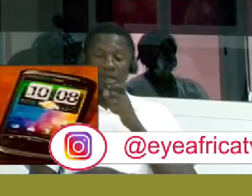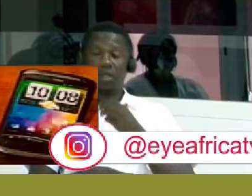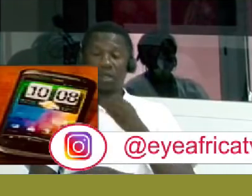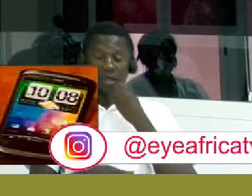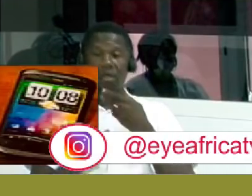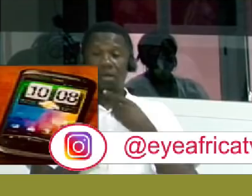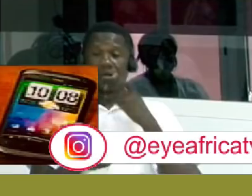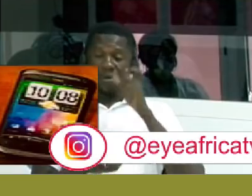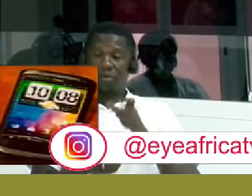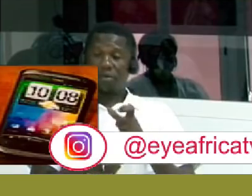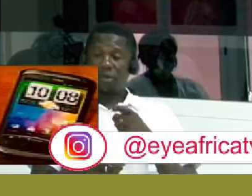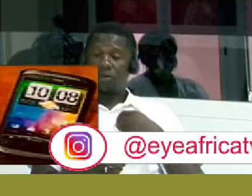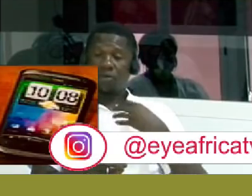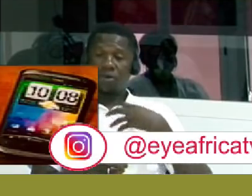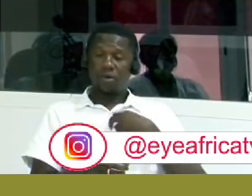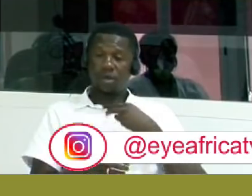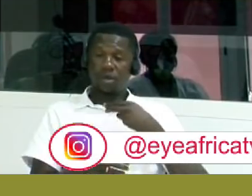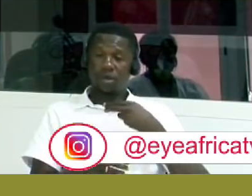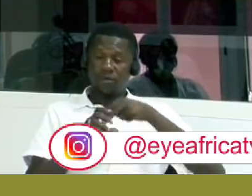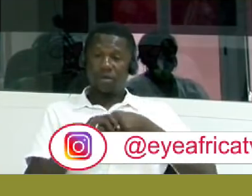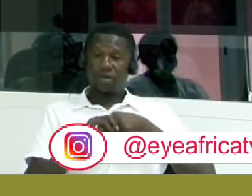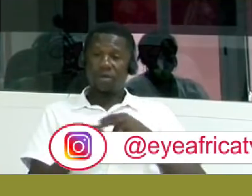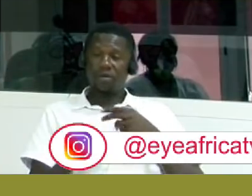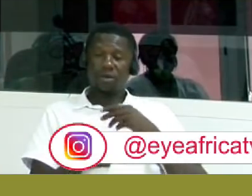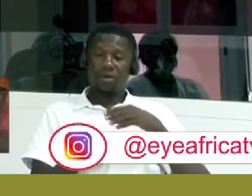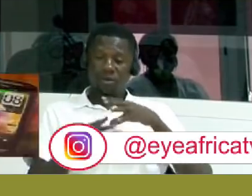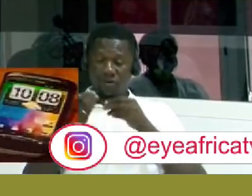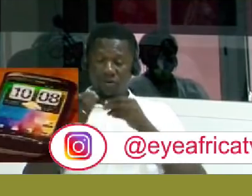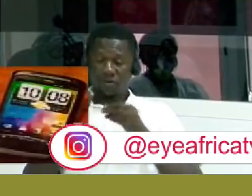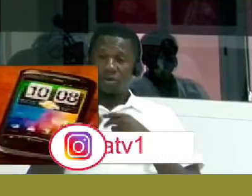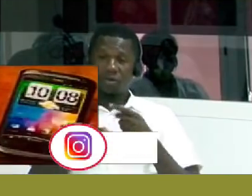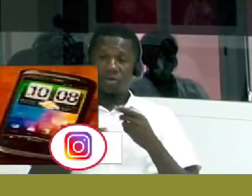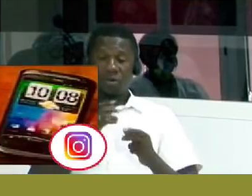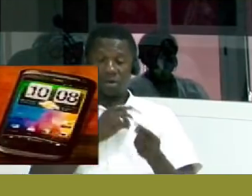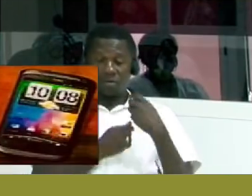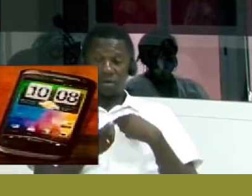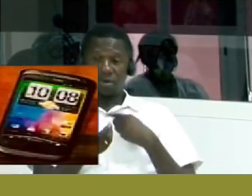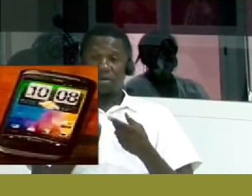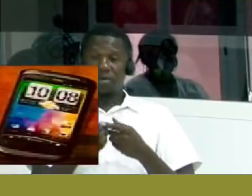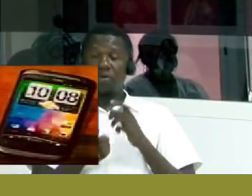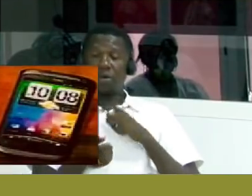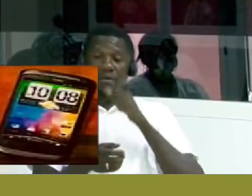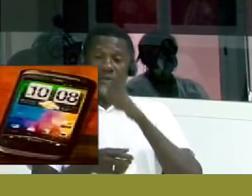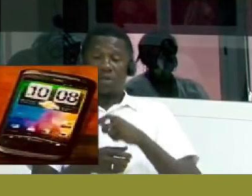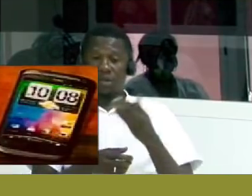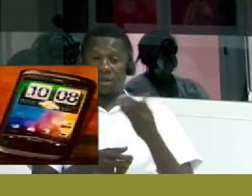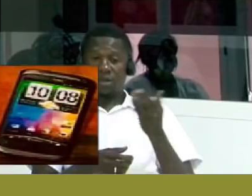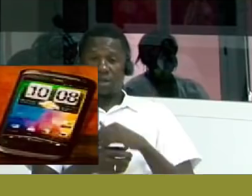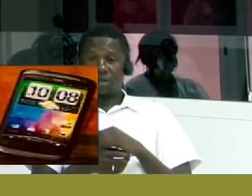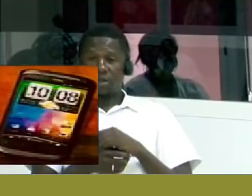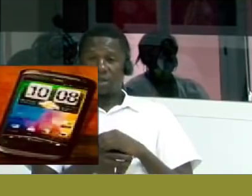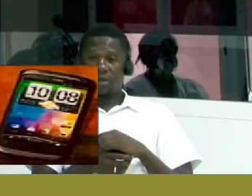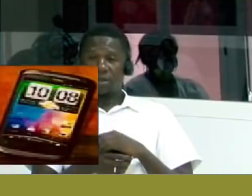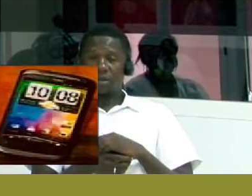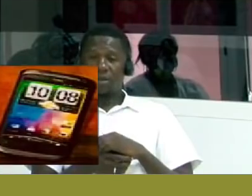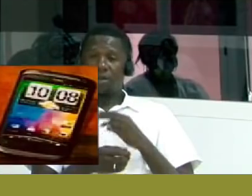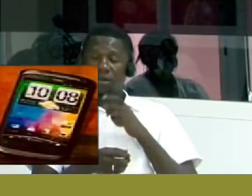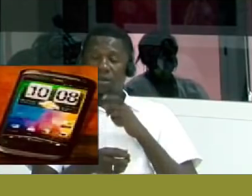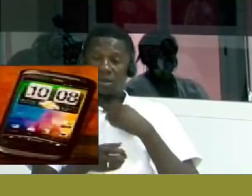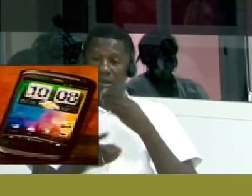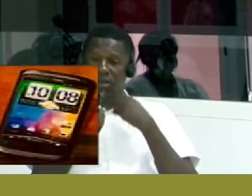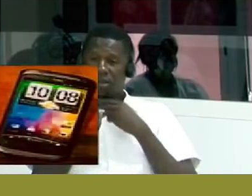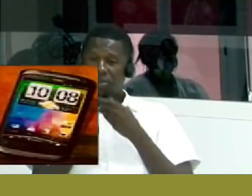your coupons yet, you will refund me, you know. He said, yes. I said, let him come to my office. And when the person came, I said, you are an informant. For